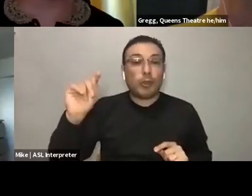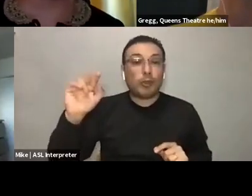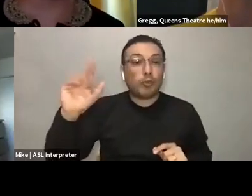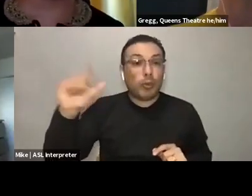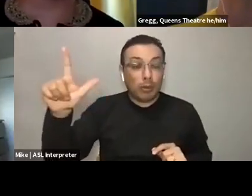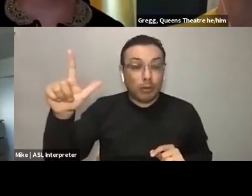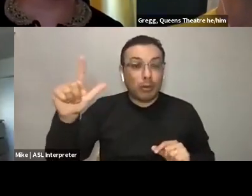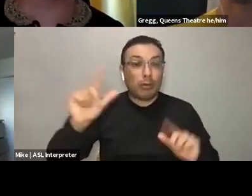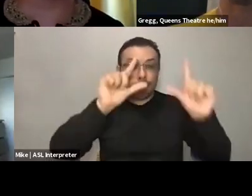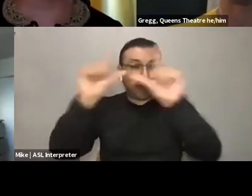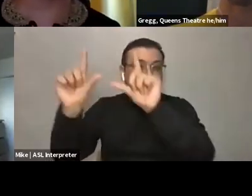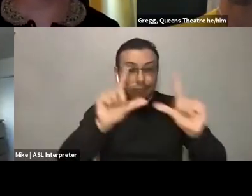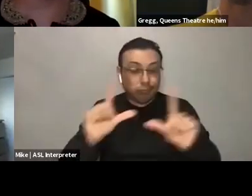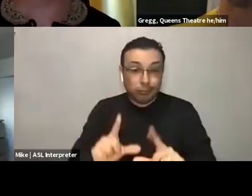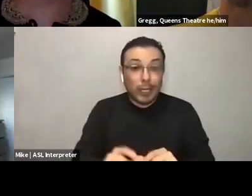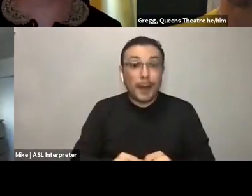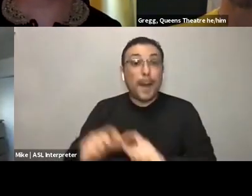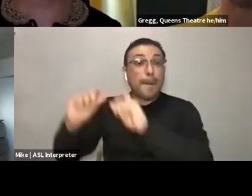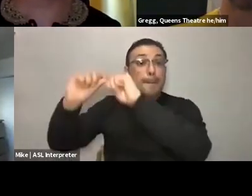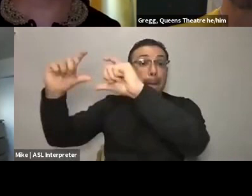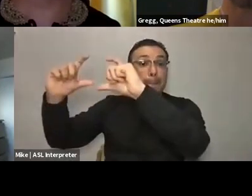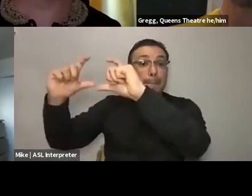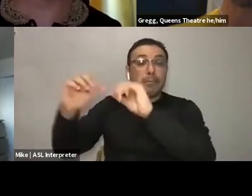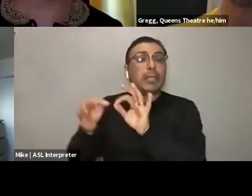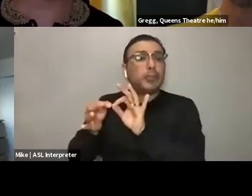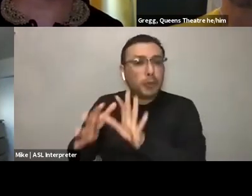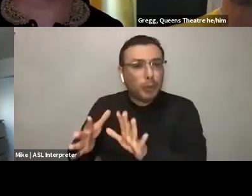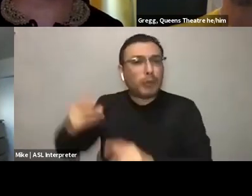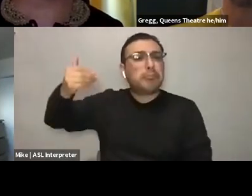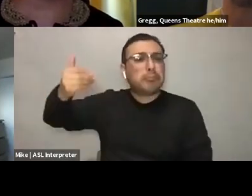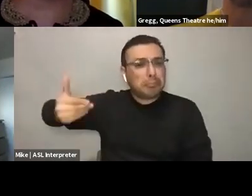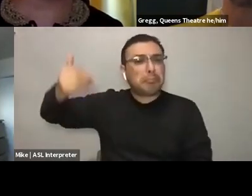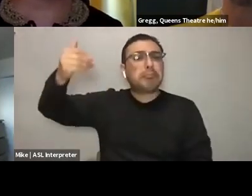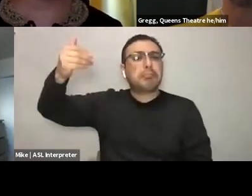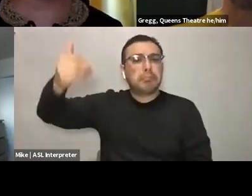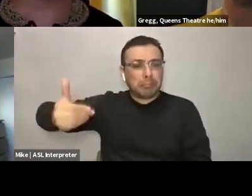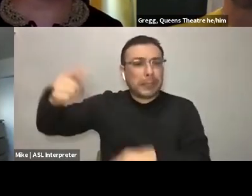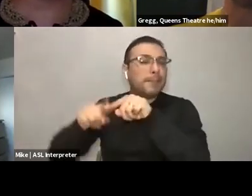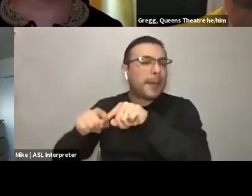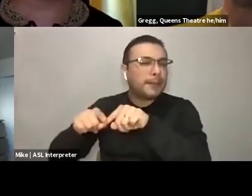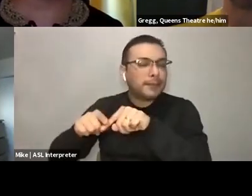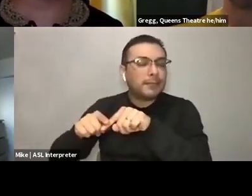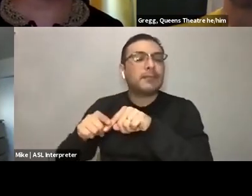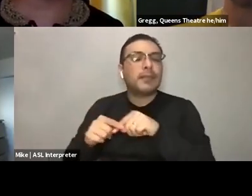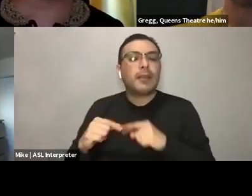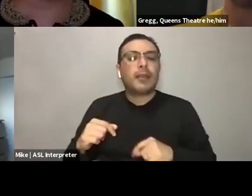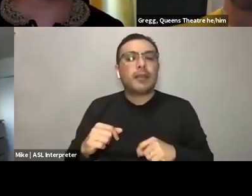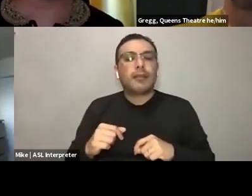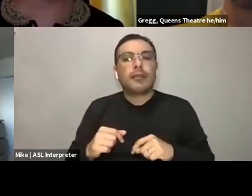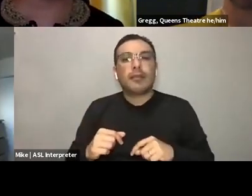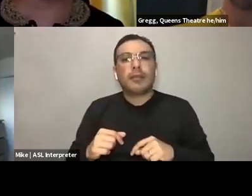provided, uh, interpreters in very select cases, um, for pro, uh, for those virtual, uh,